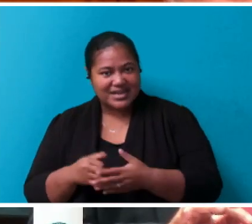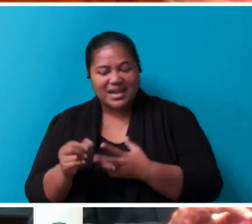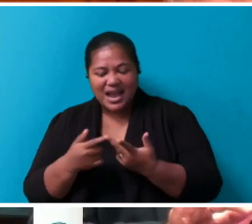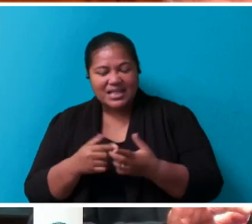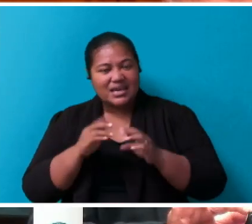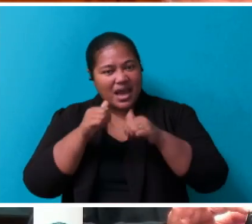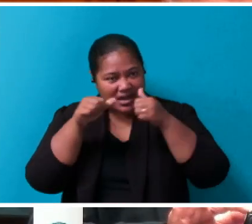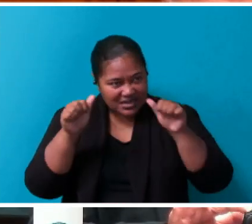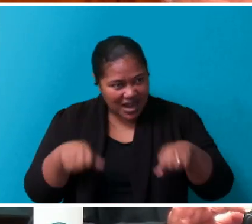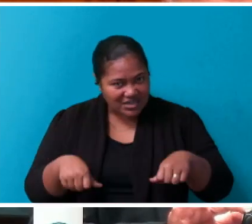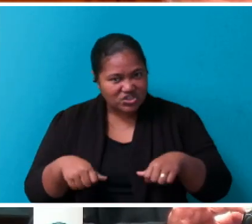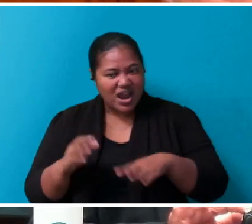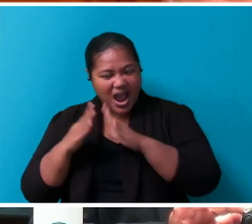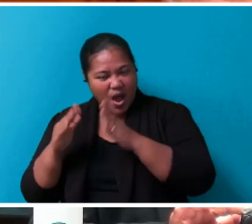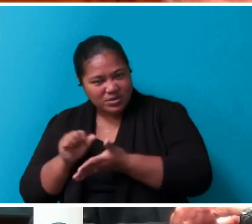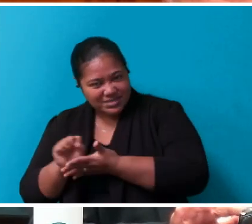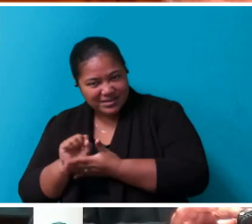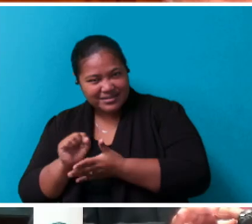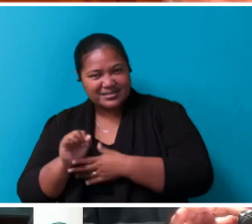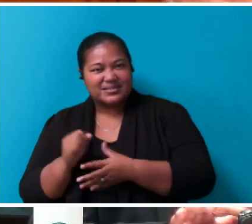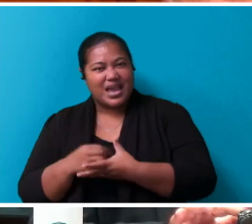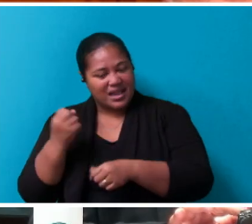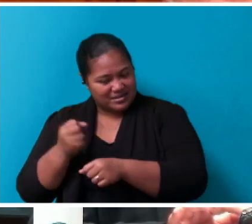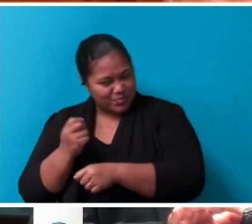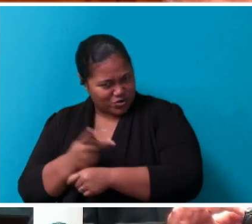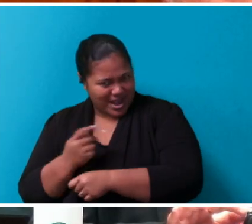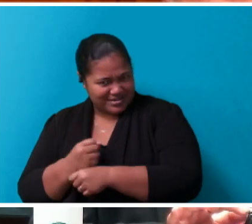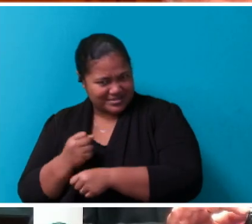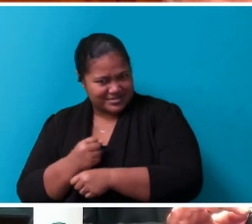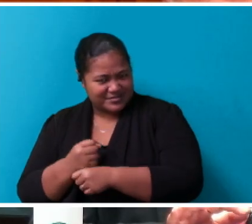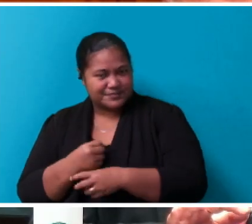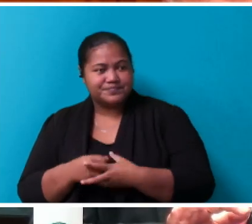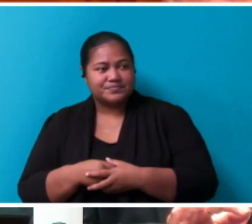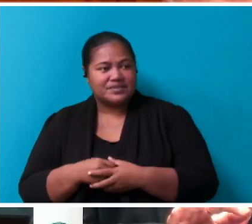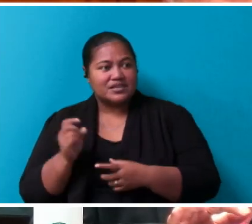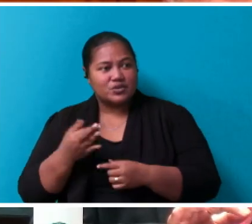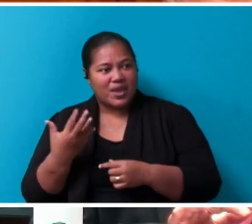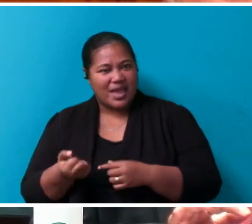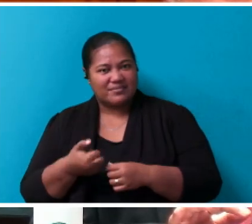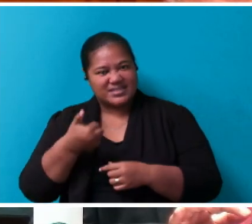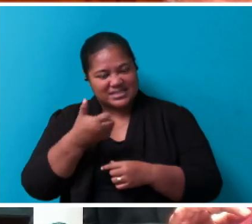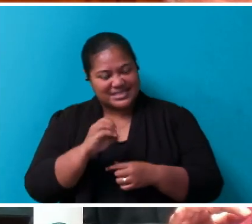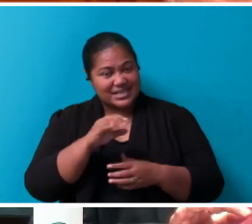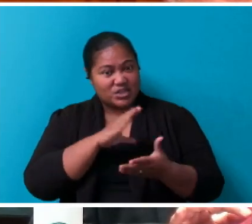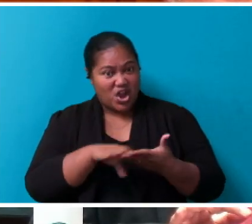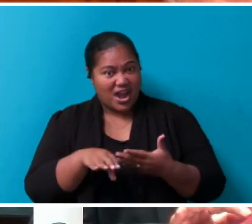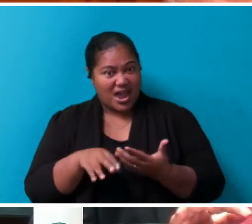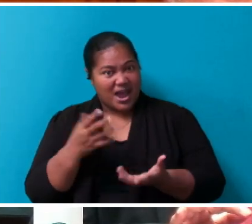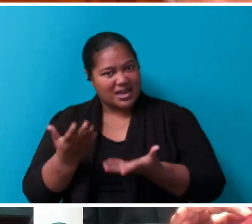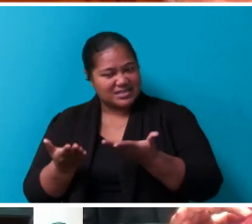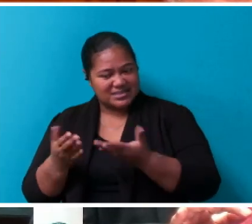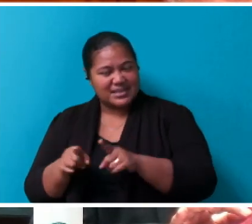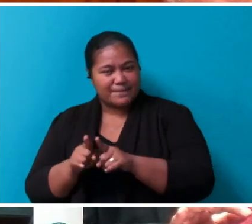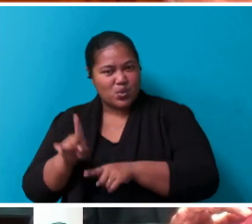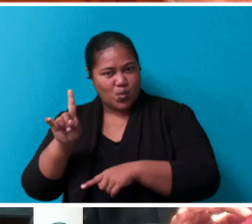real estate, and manufacturing. The ROI is about $60 to one Fijian dollar, Madam Deputy Speaker. For